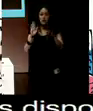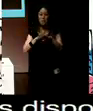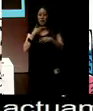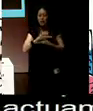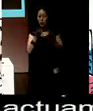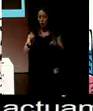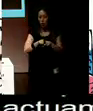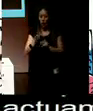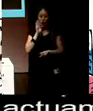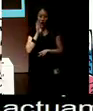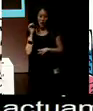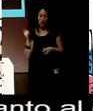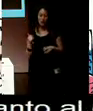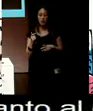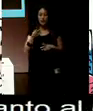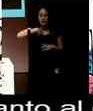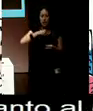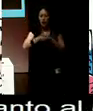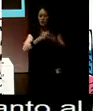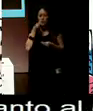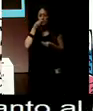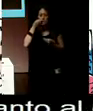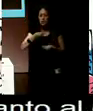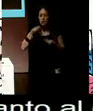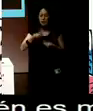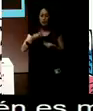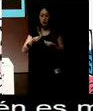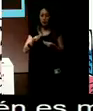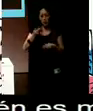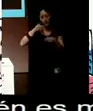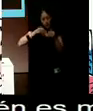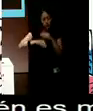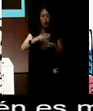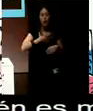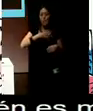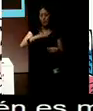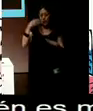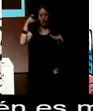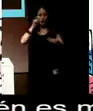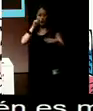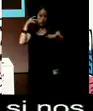have the right combination, then accessibility is good for everyone.